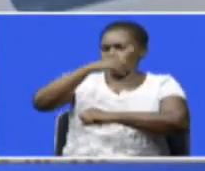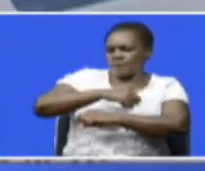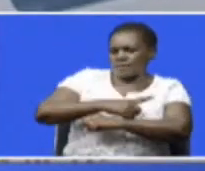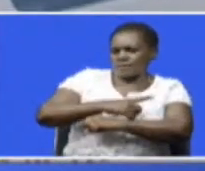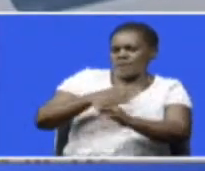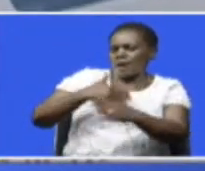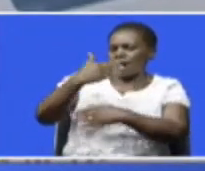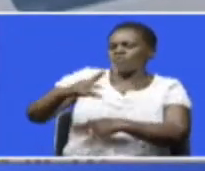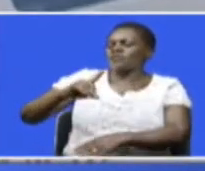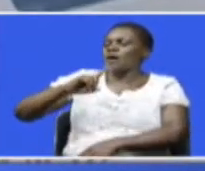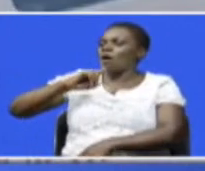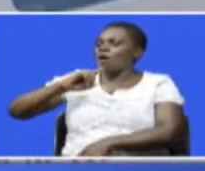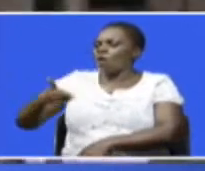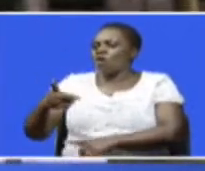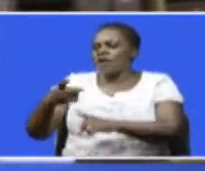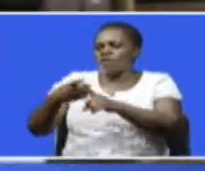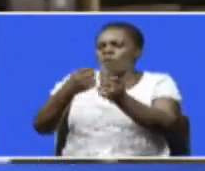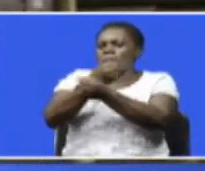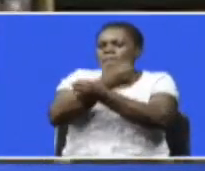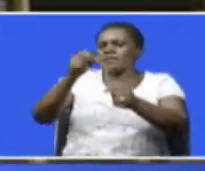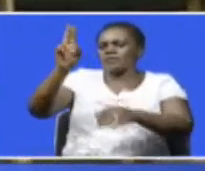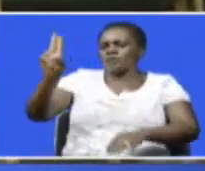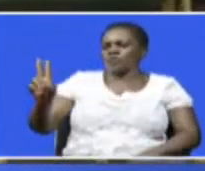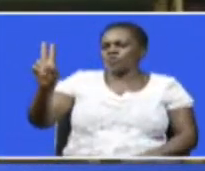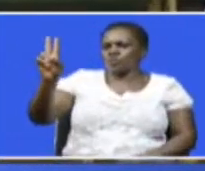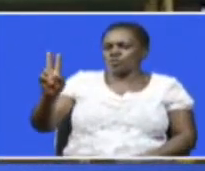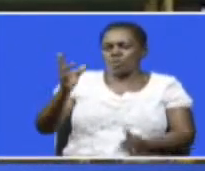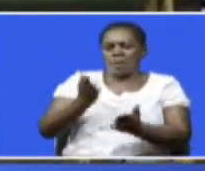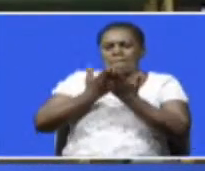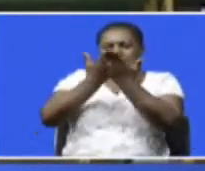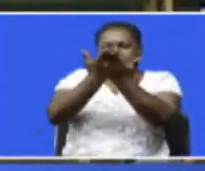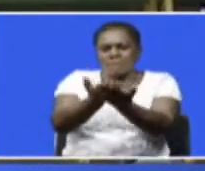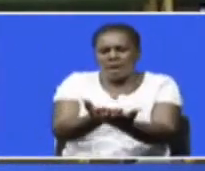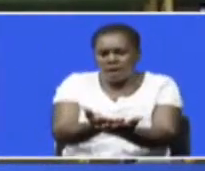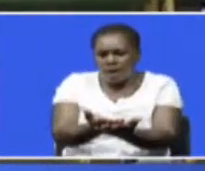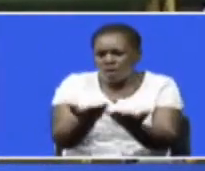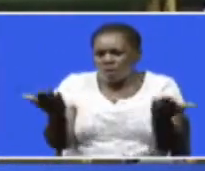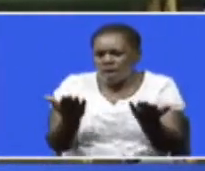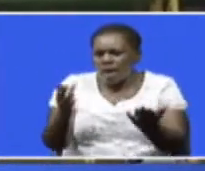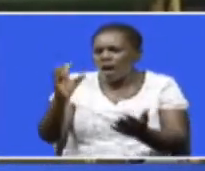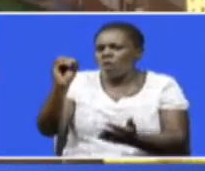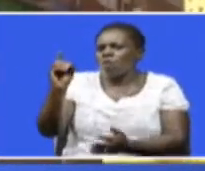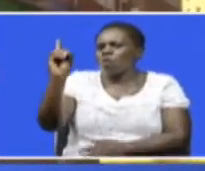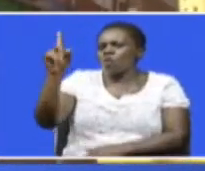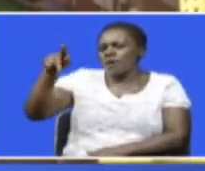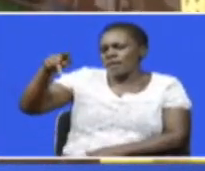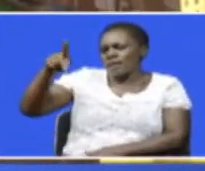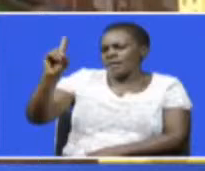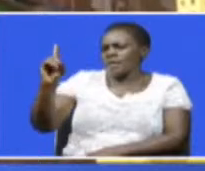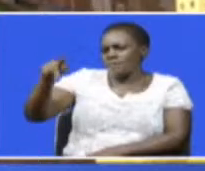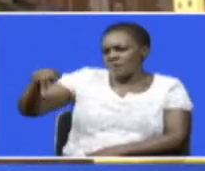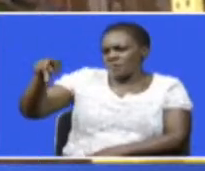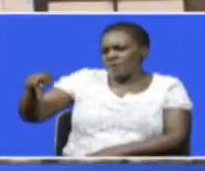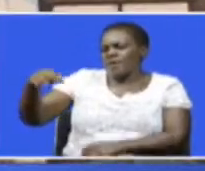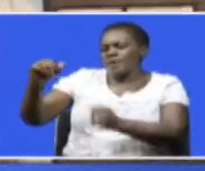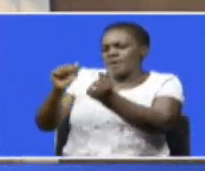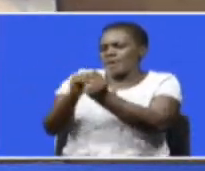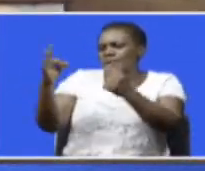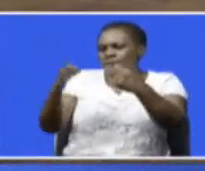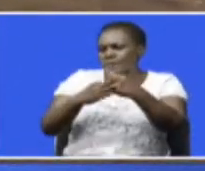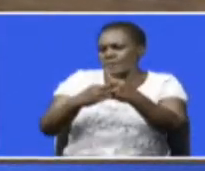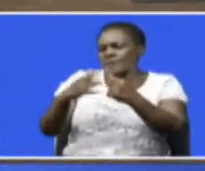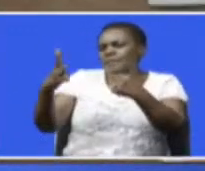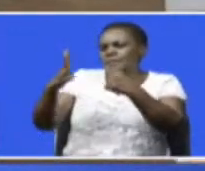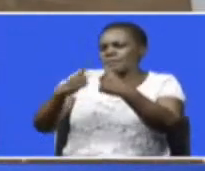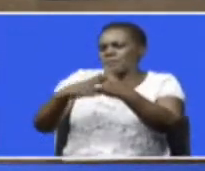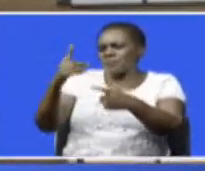following that directive from President Uhuru Kenyatta and submitted the findings to the ODPP on September 18th this year.